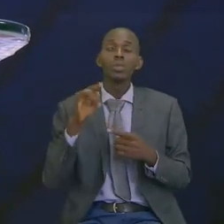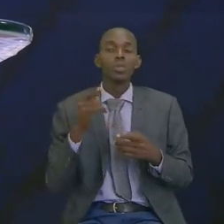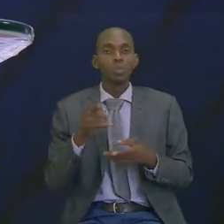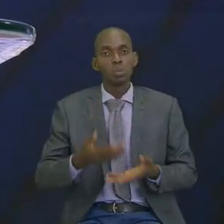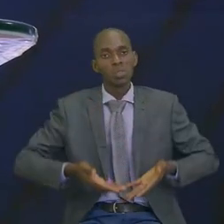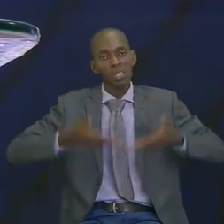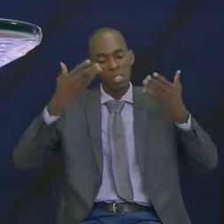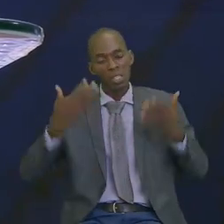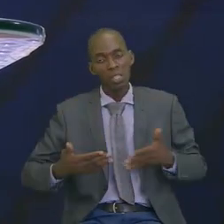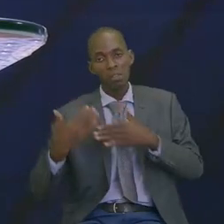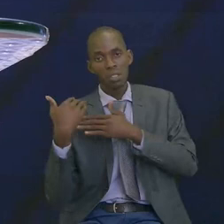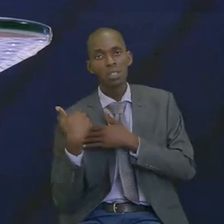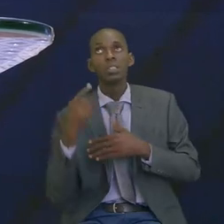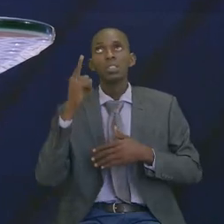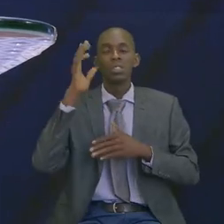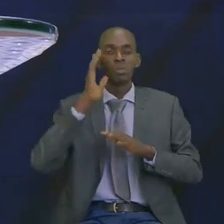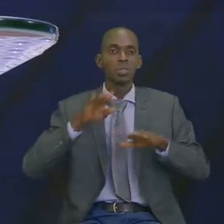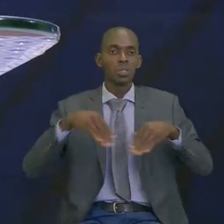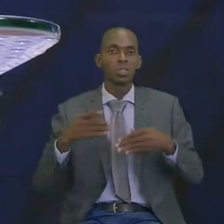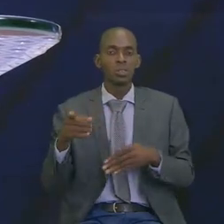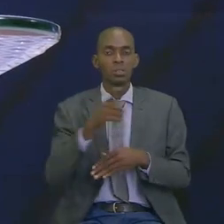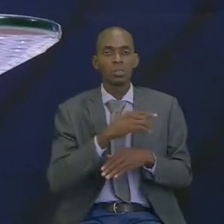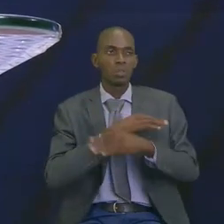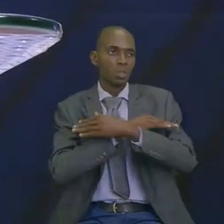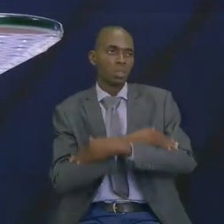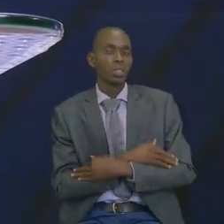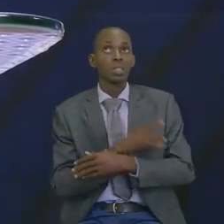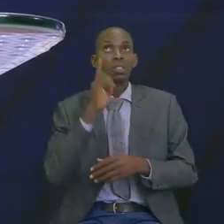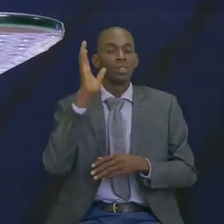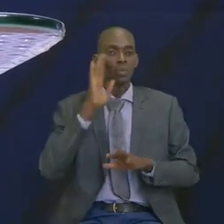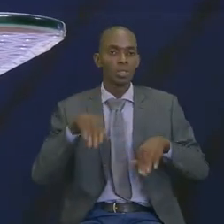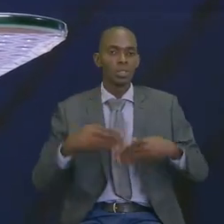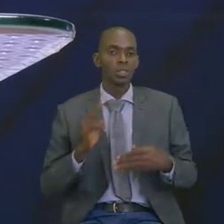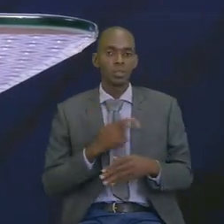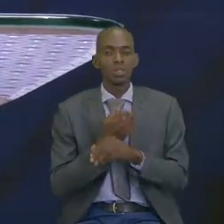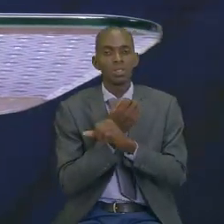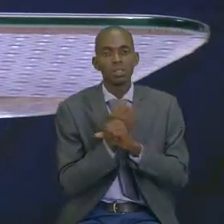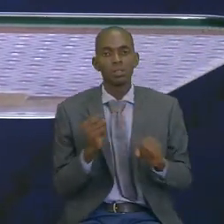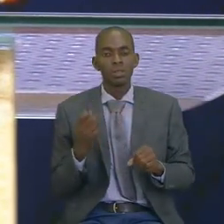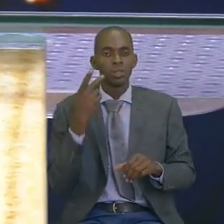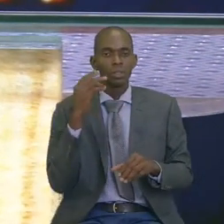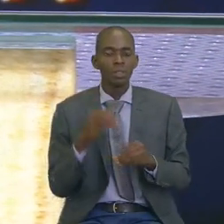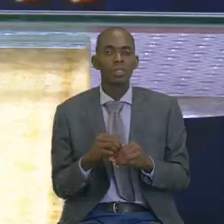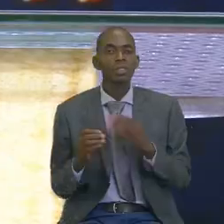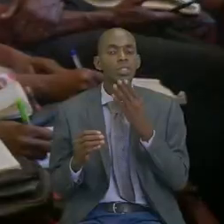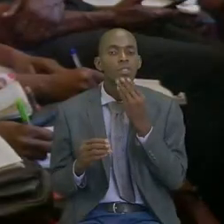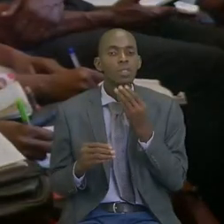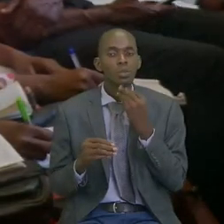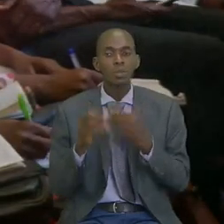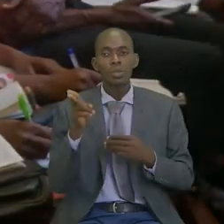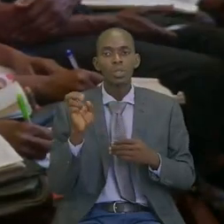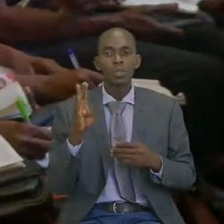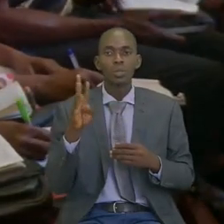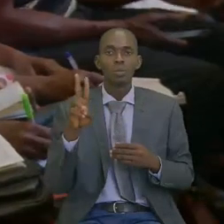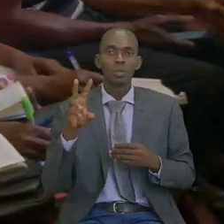you rest, restoration, righteousness, and redemption. He will give us salvation. We're looking at Hebrews chapter 13, and